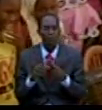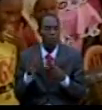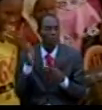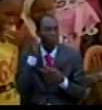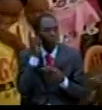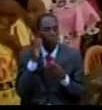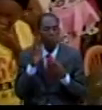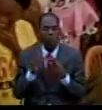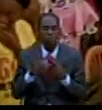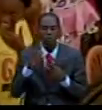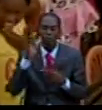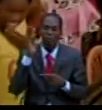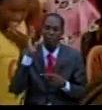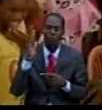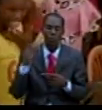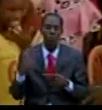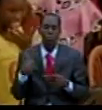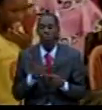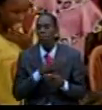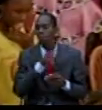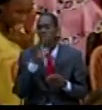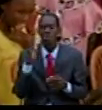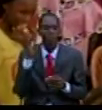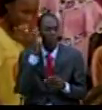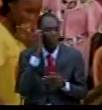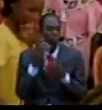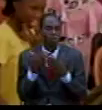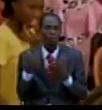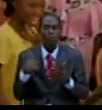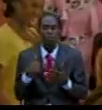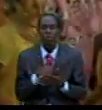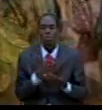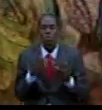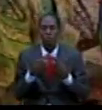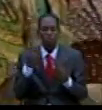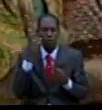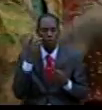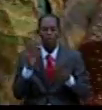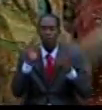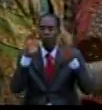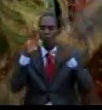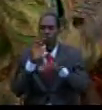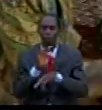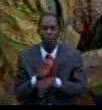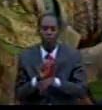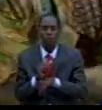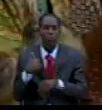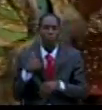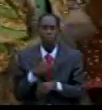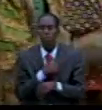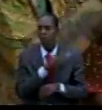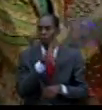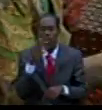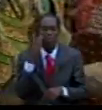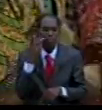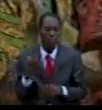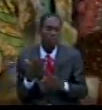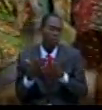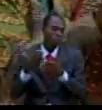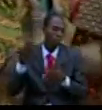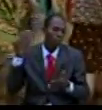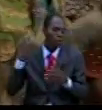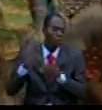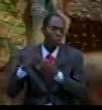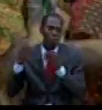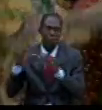We want to see incredible miracles so that we have never seen in any of the crusade.